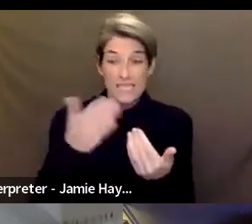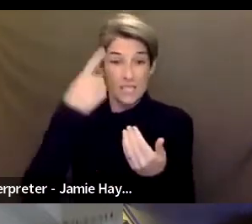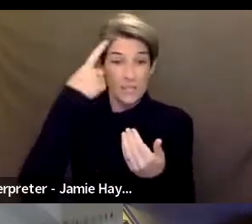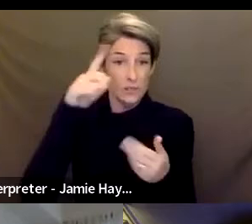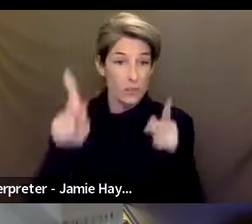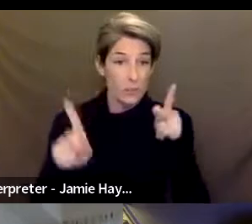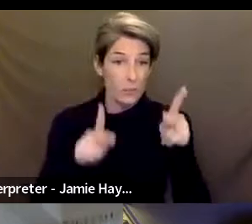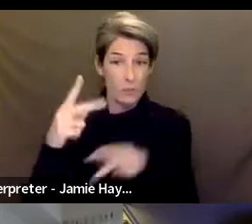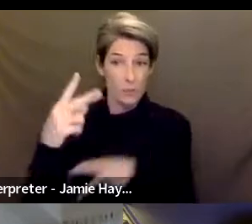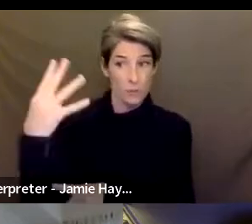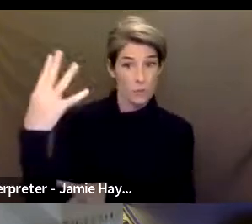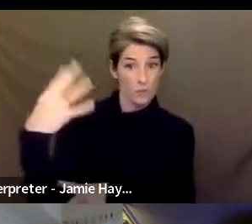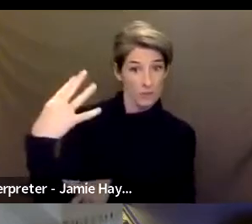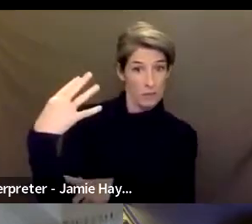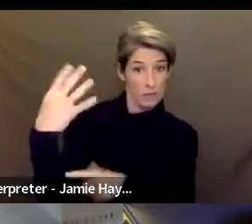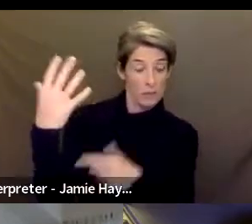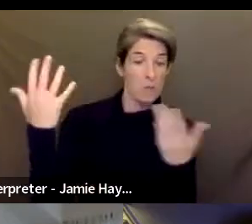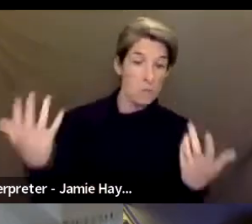But